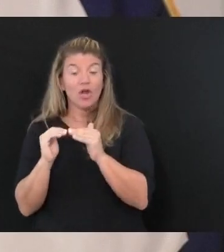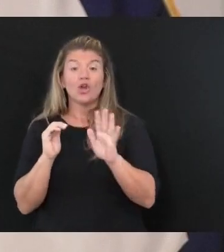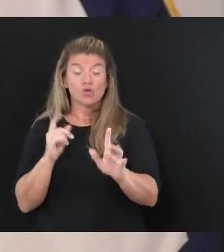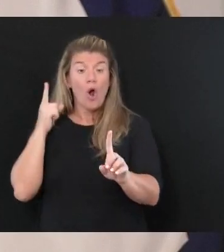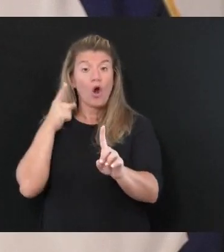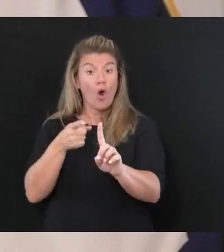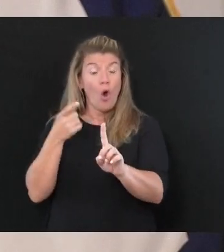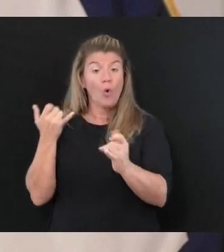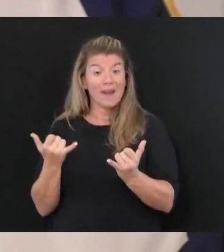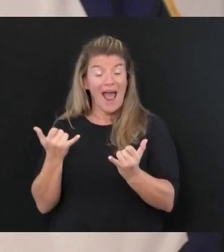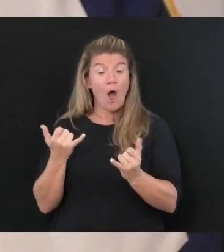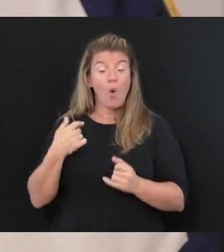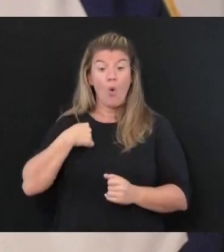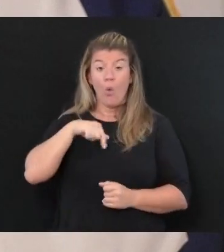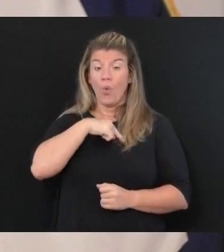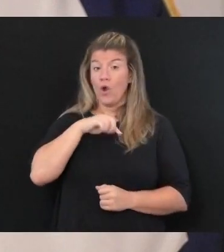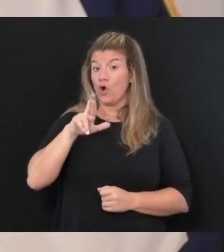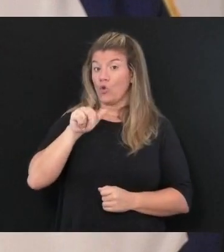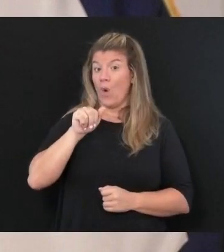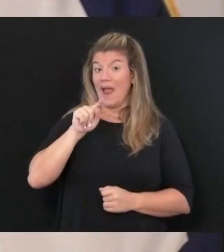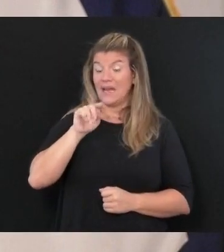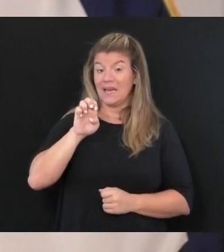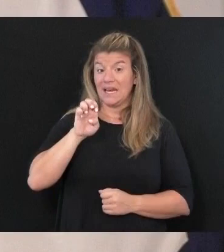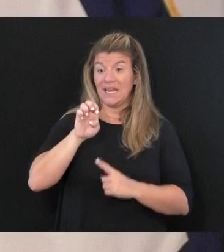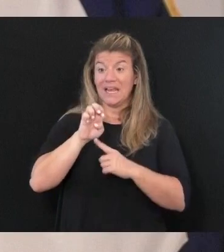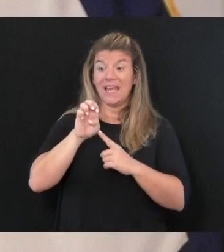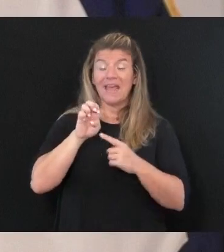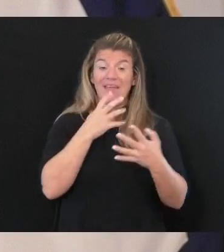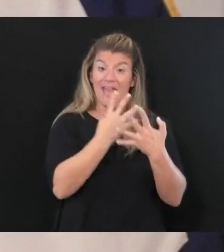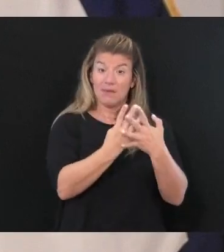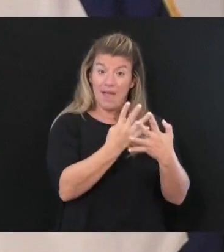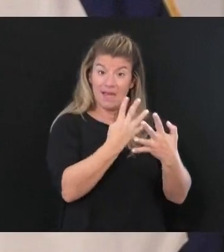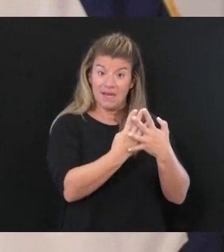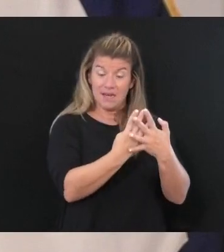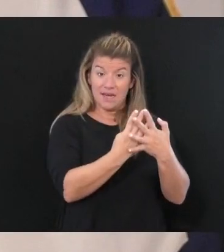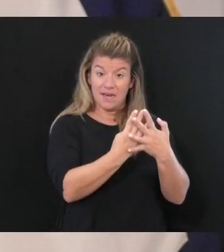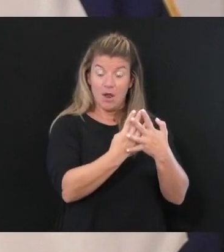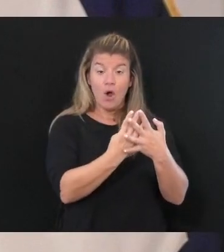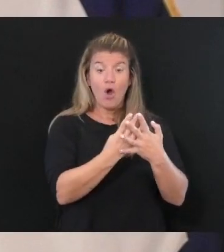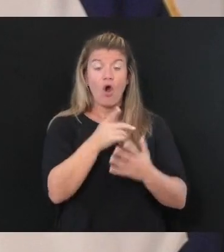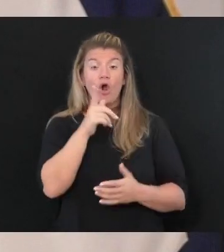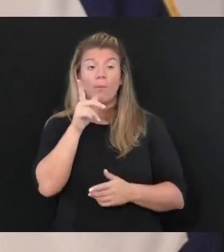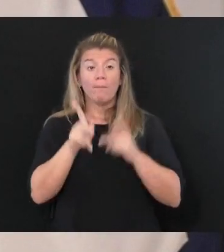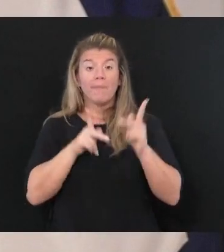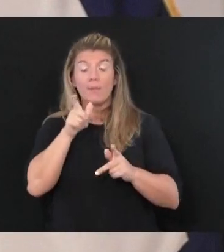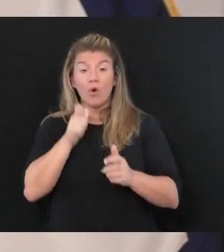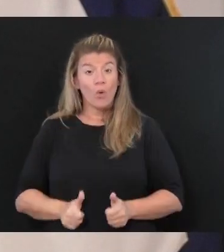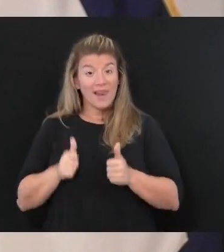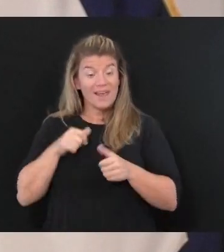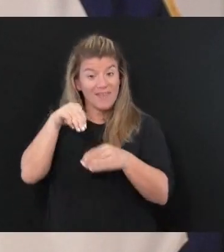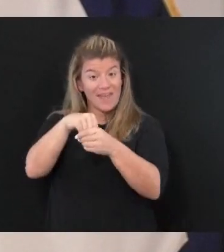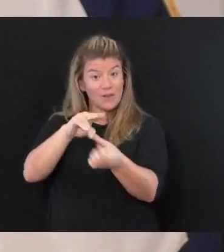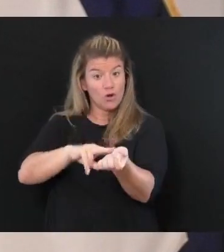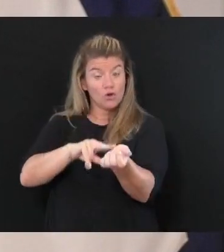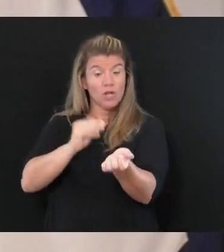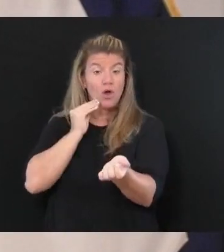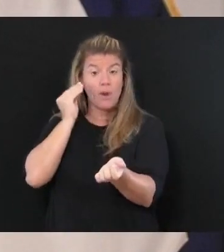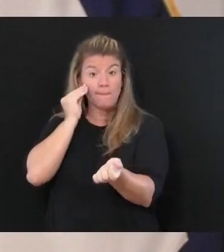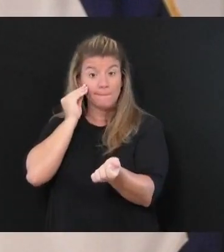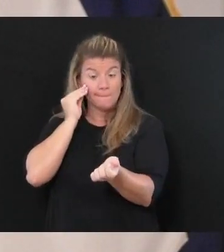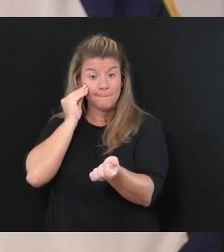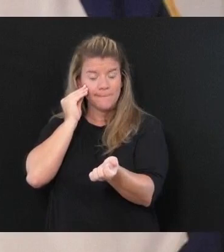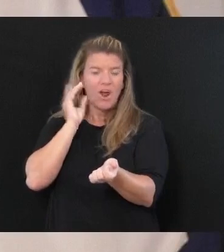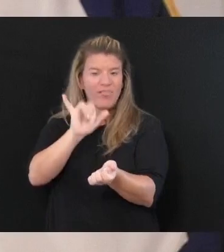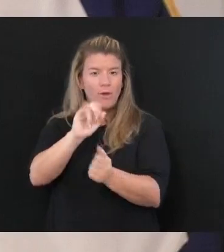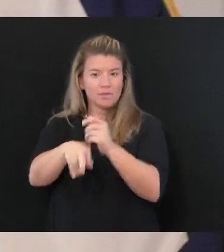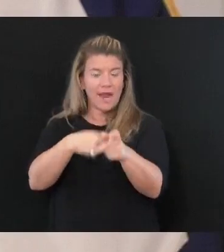We're going to rate the inmate or the residents of a nursing home facility or that